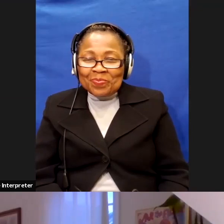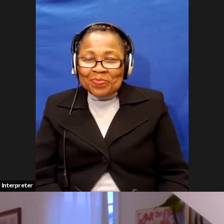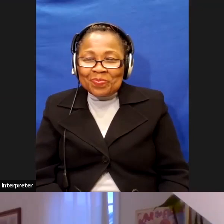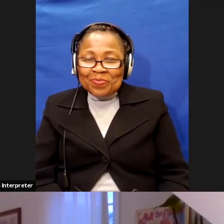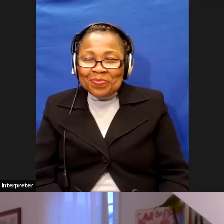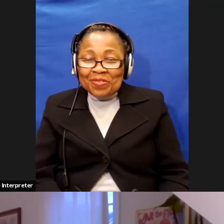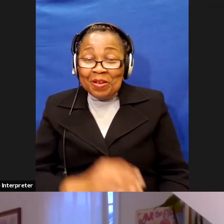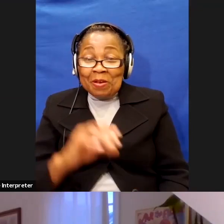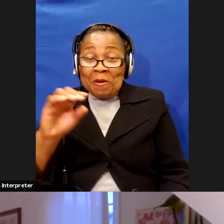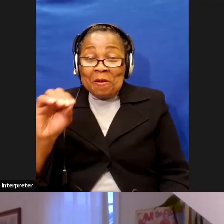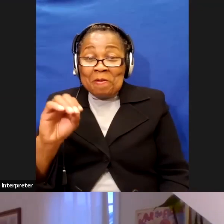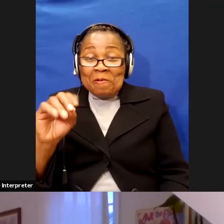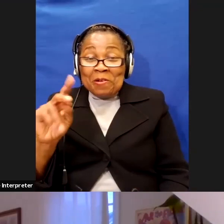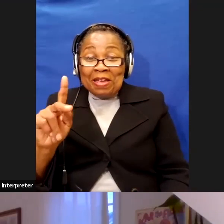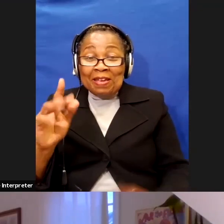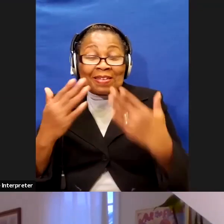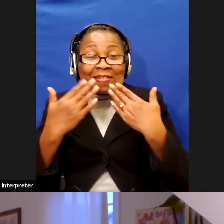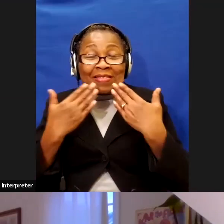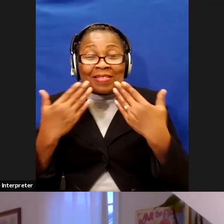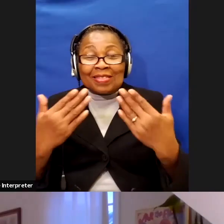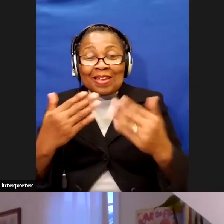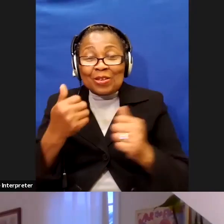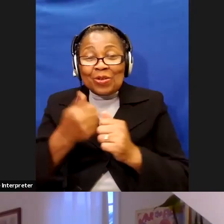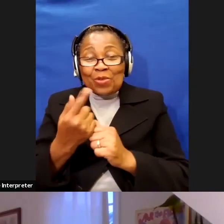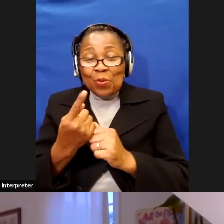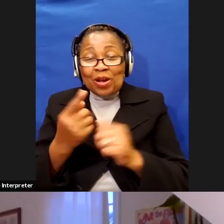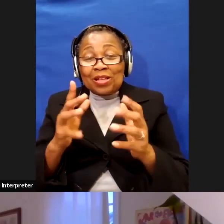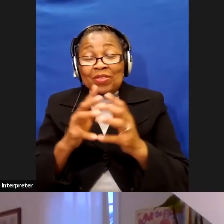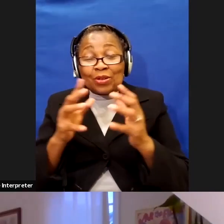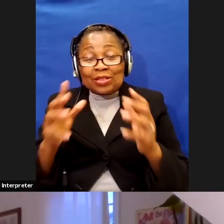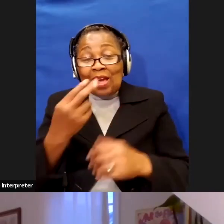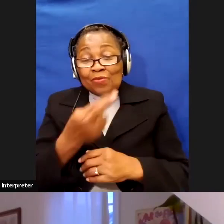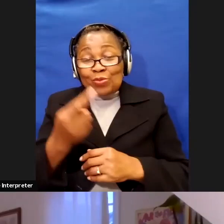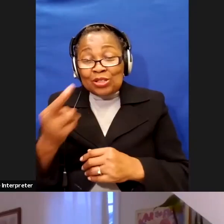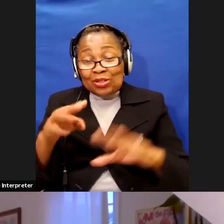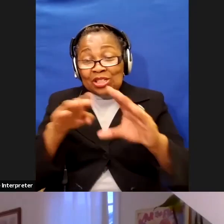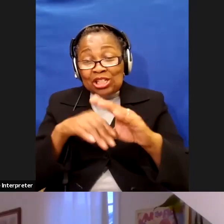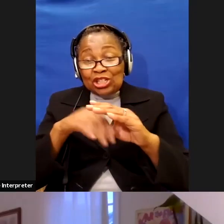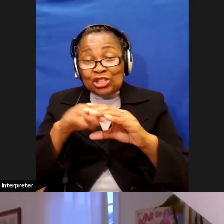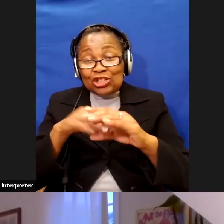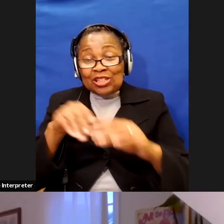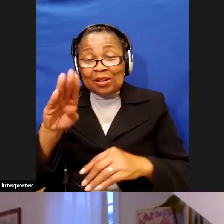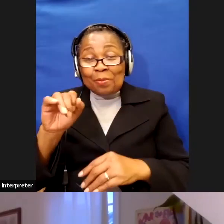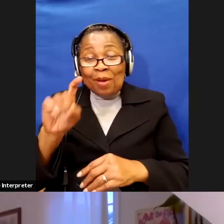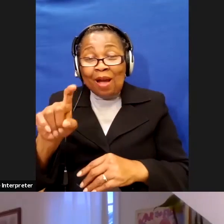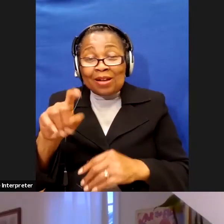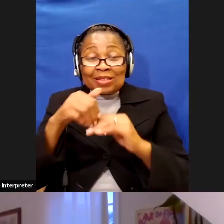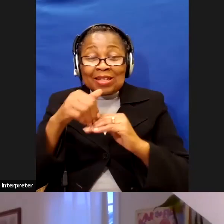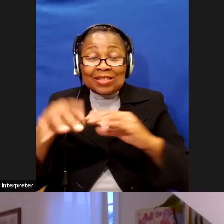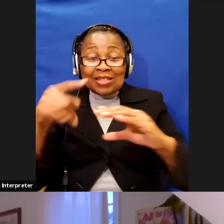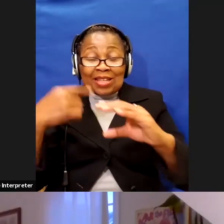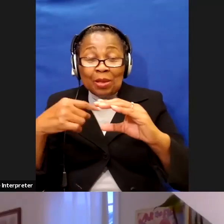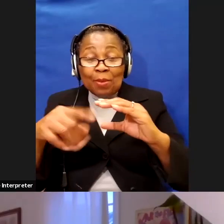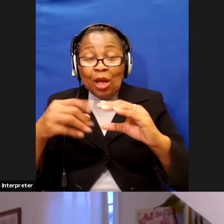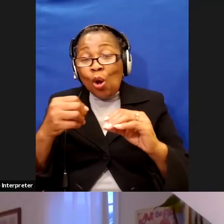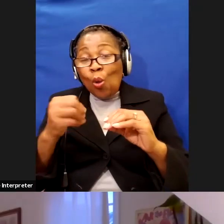All right. Thank you, everybody. There's lots of resources in the chat box, and feel free to email us or join our Facebook group if you